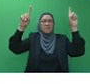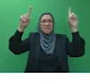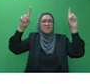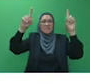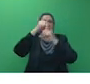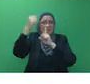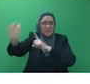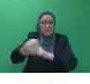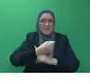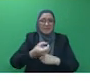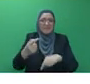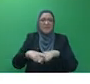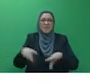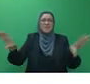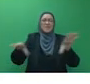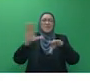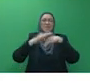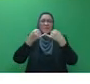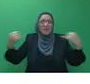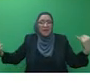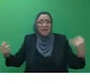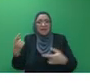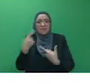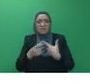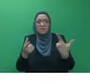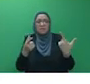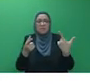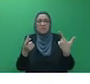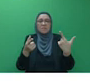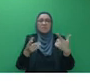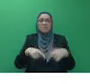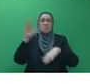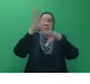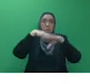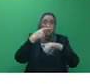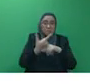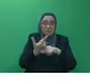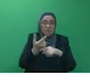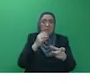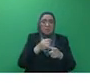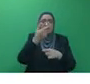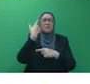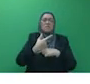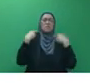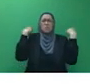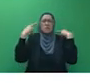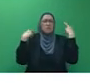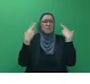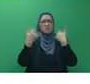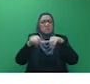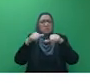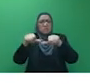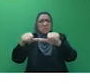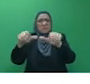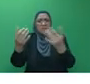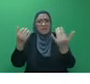you for this show i mean the radio has been on forever but now you have made it a science already almost the douglas lynn way uh is this